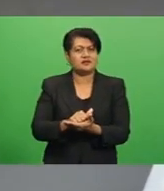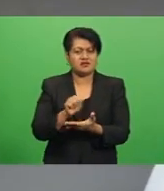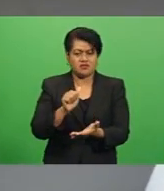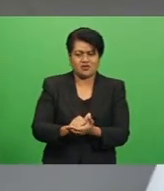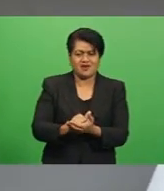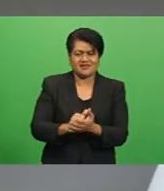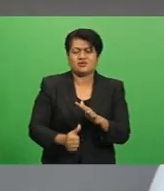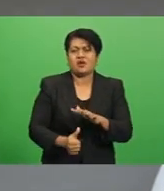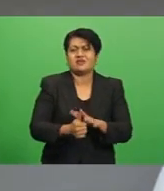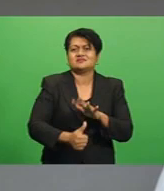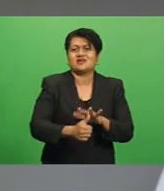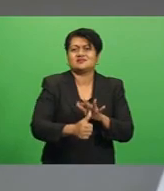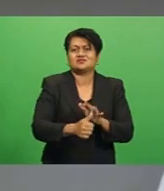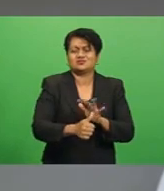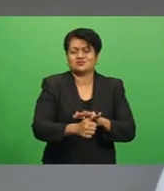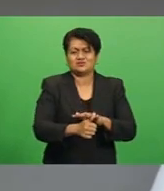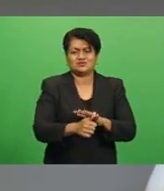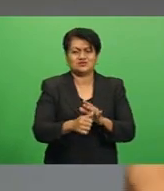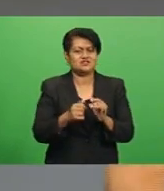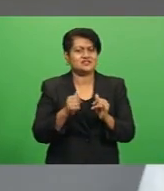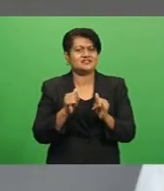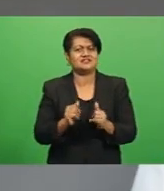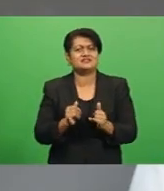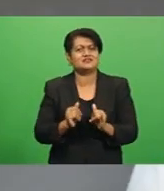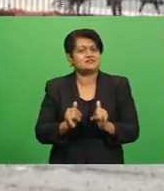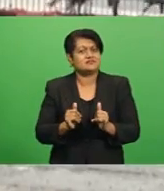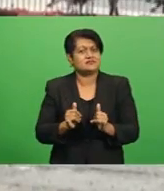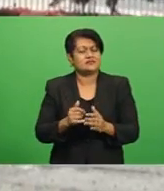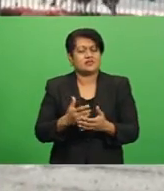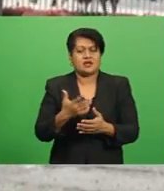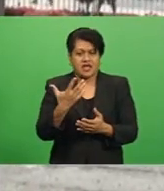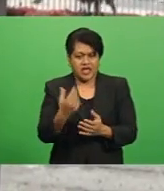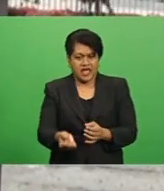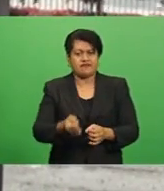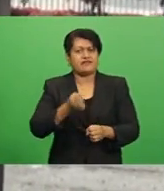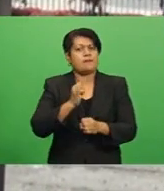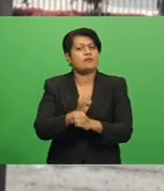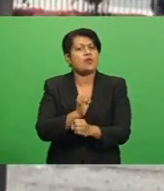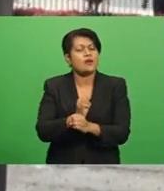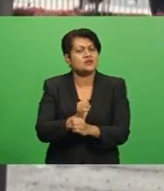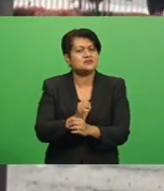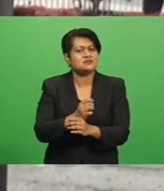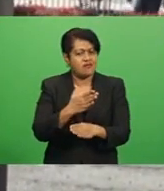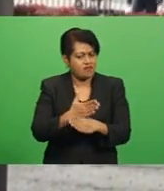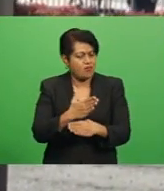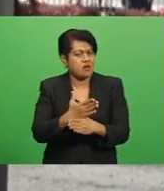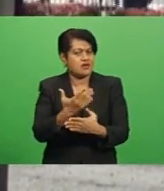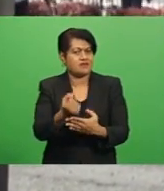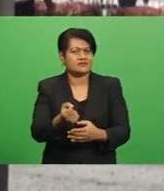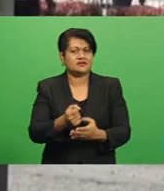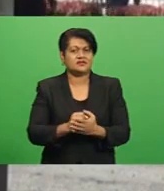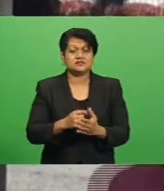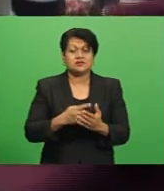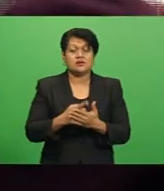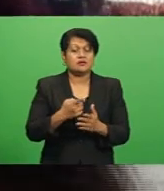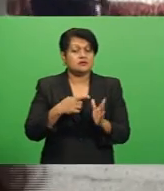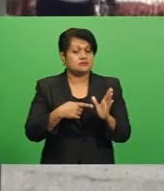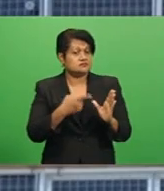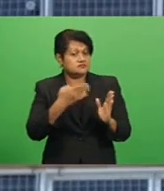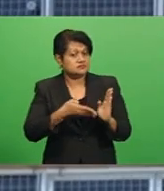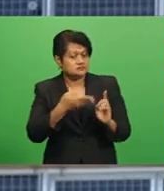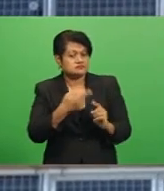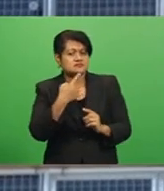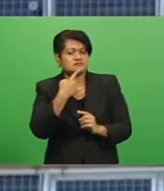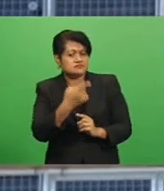access to justice, the right to gainful employment. The Fiji Human Rights and Anti-Discrimination Commission is urging